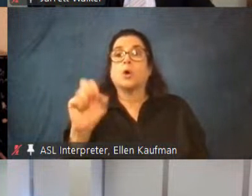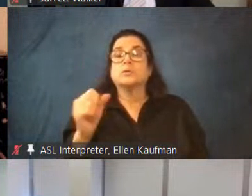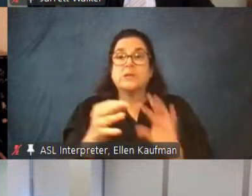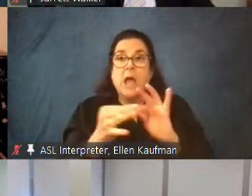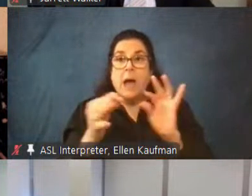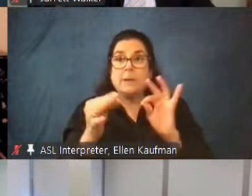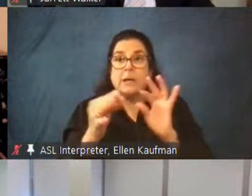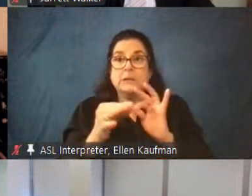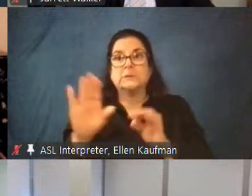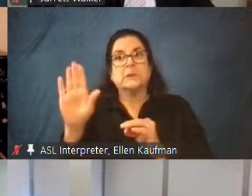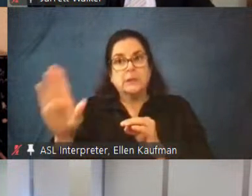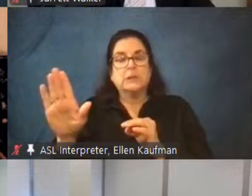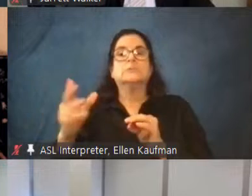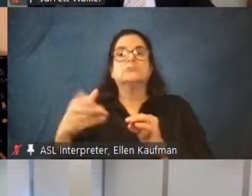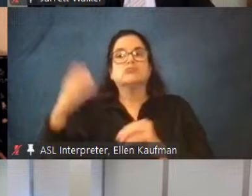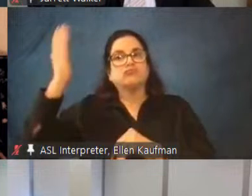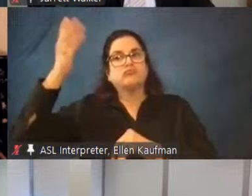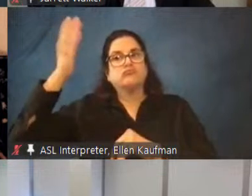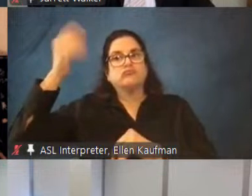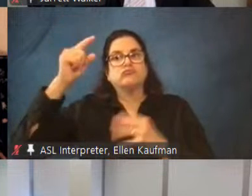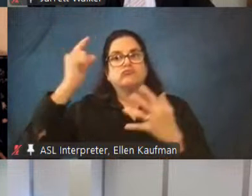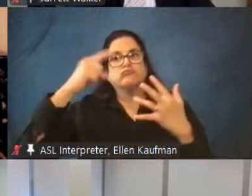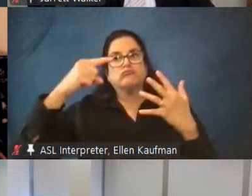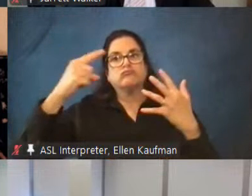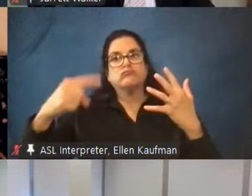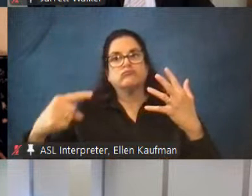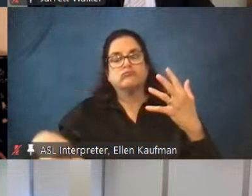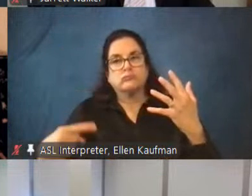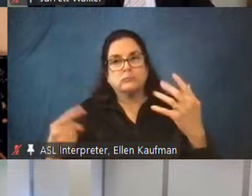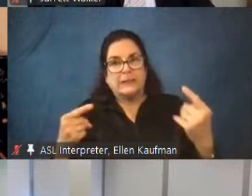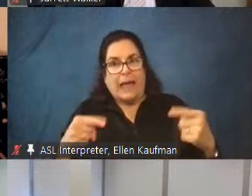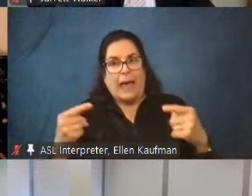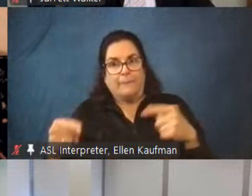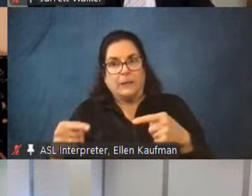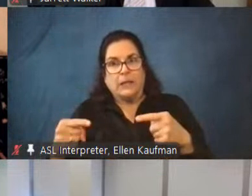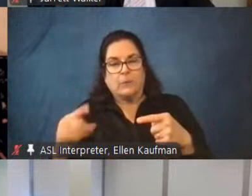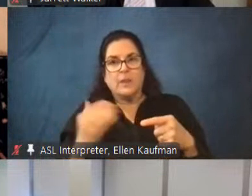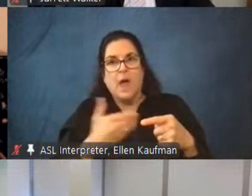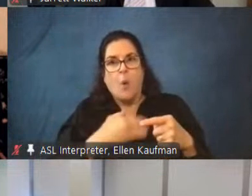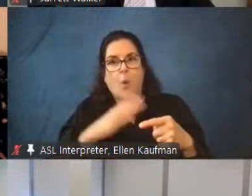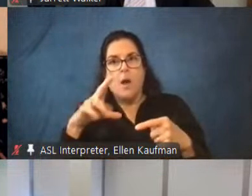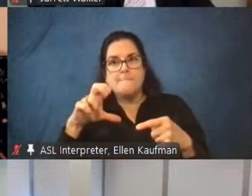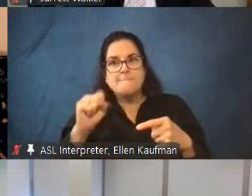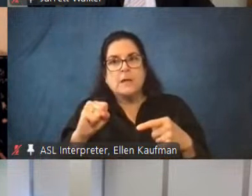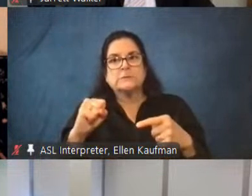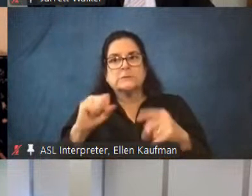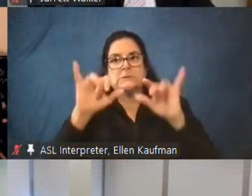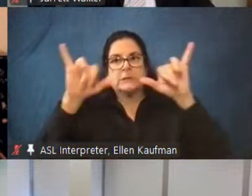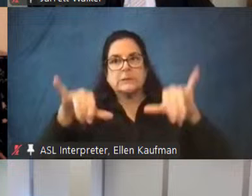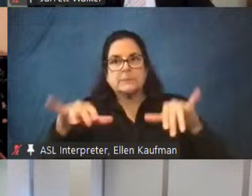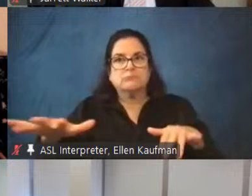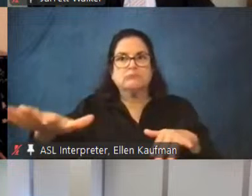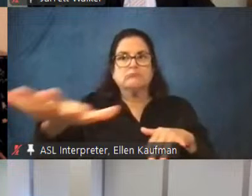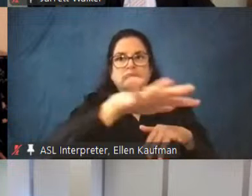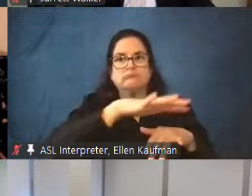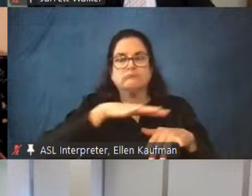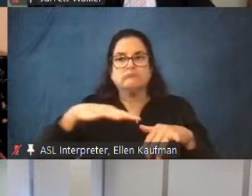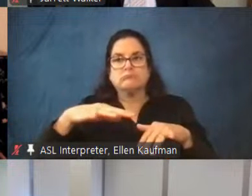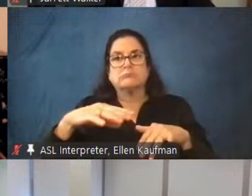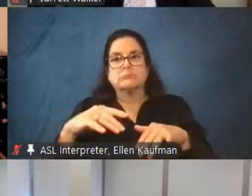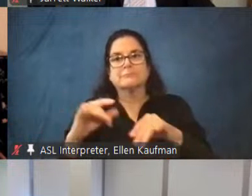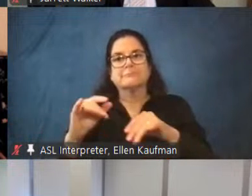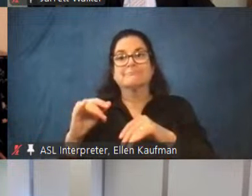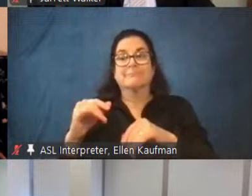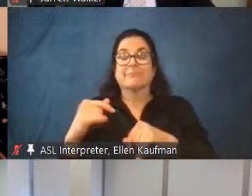been saying about what's going on with our bus system and its impact, and you've heard me say about what's been going